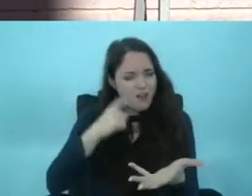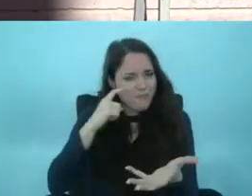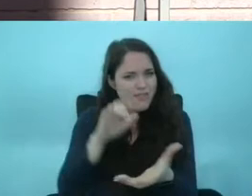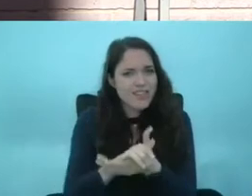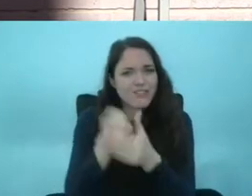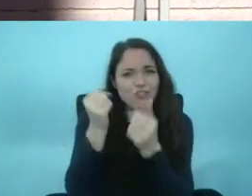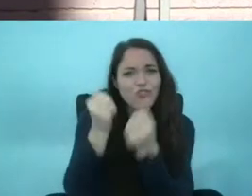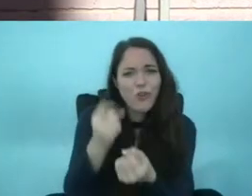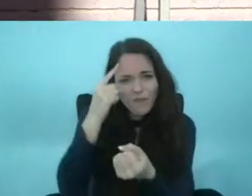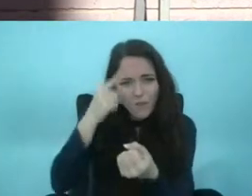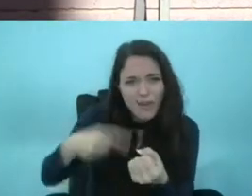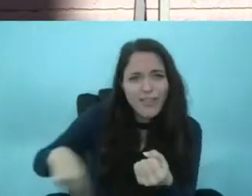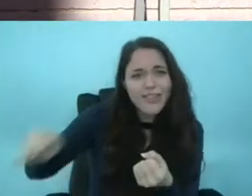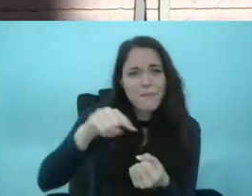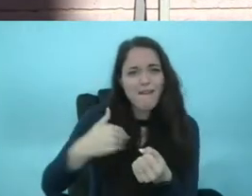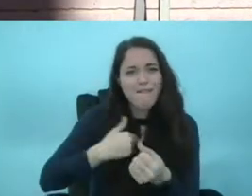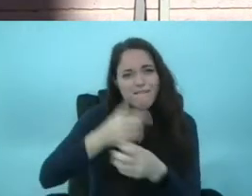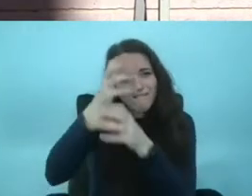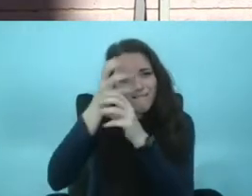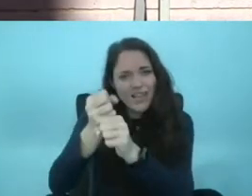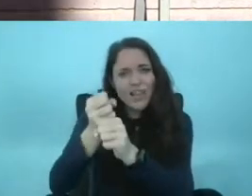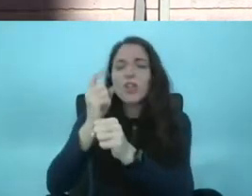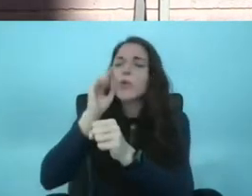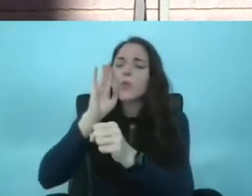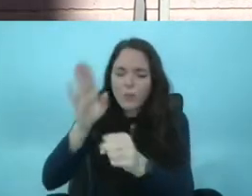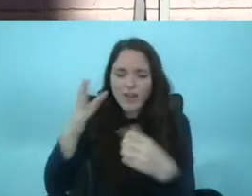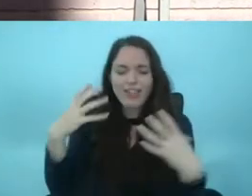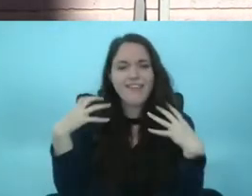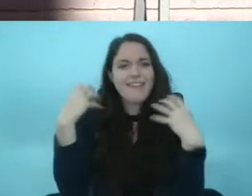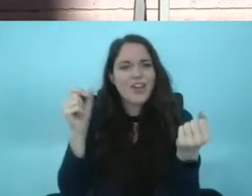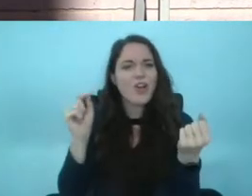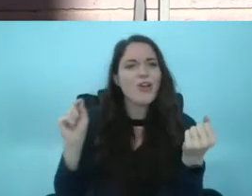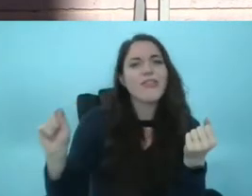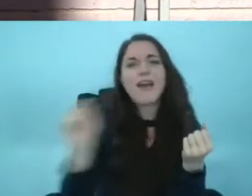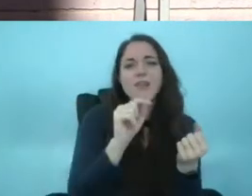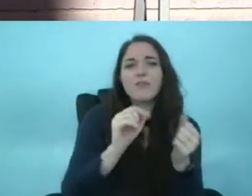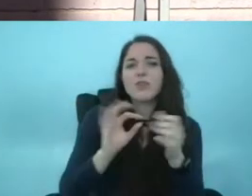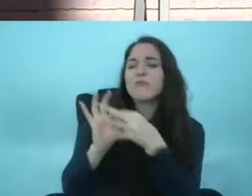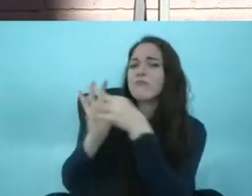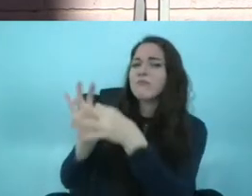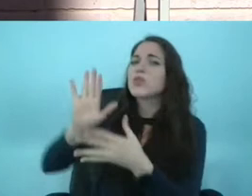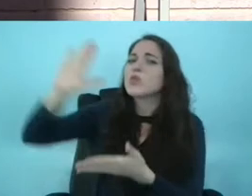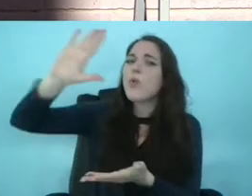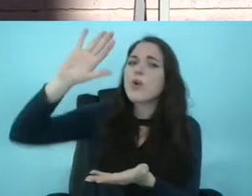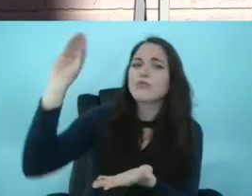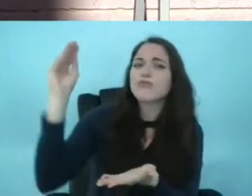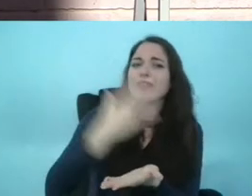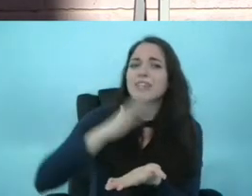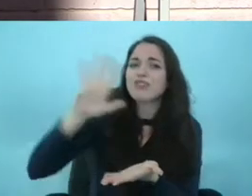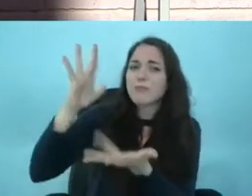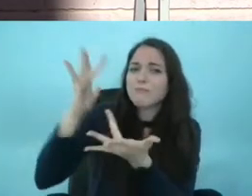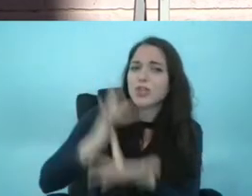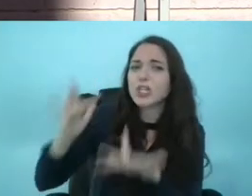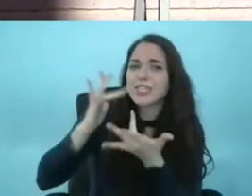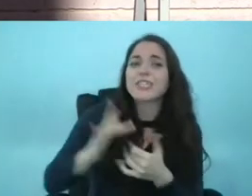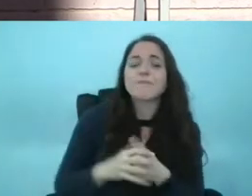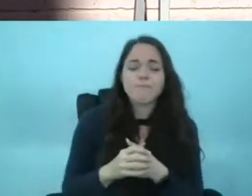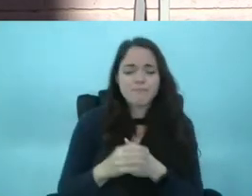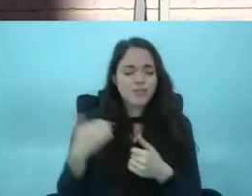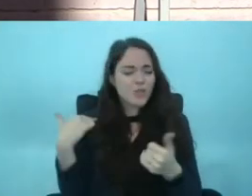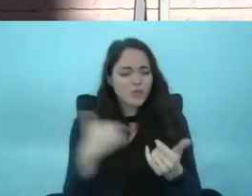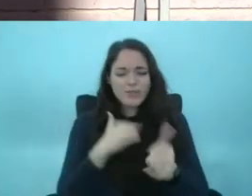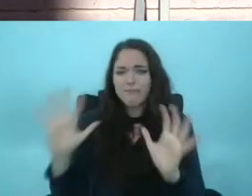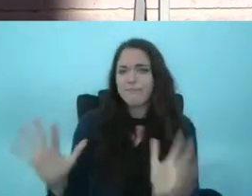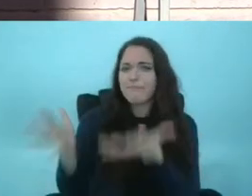that you will heal them according to your grace and your mercy. And we just offer all of this to you in